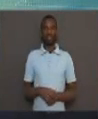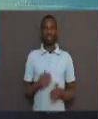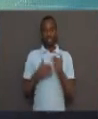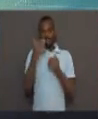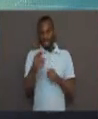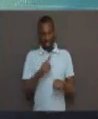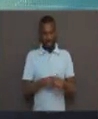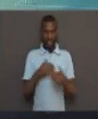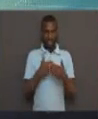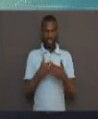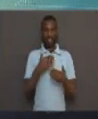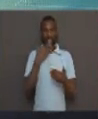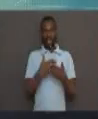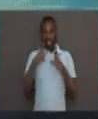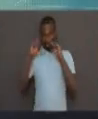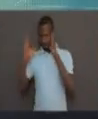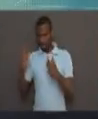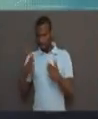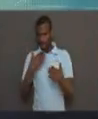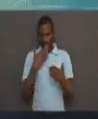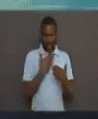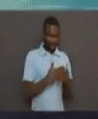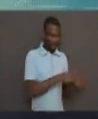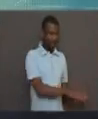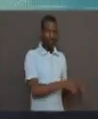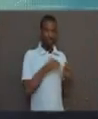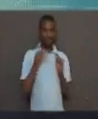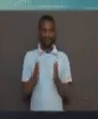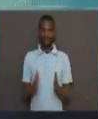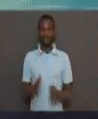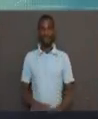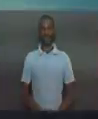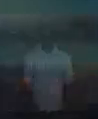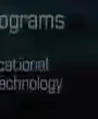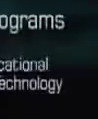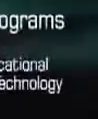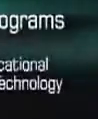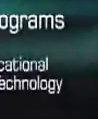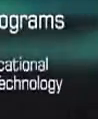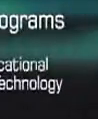beneficial. Until next time, thank you, teacher. Thank you, students.